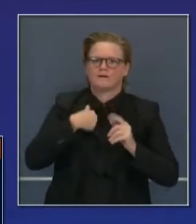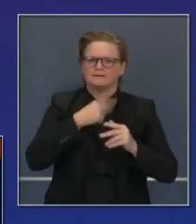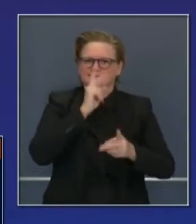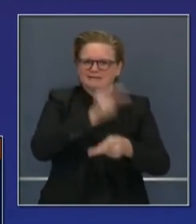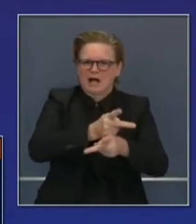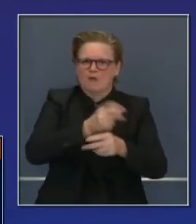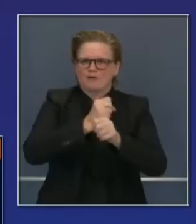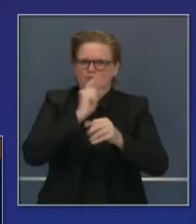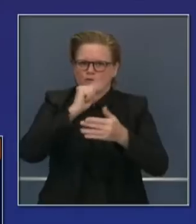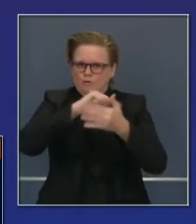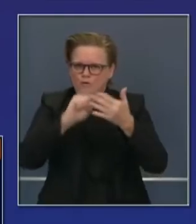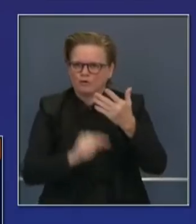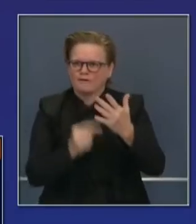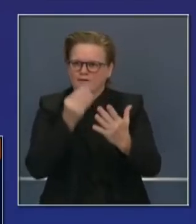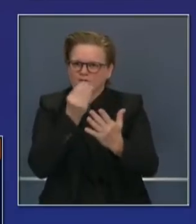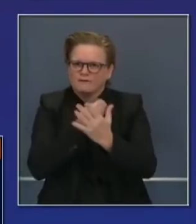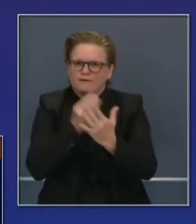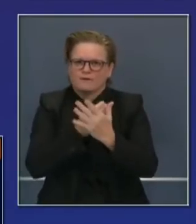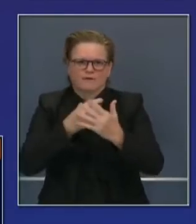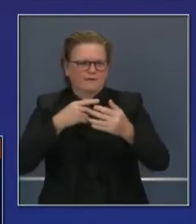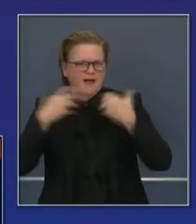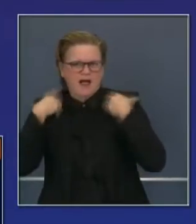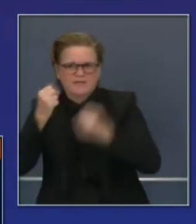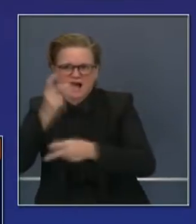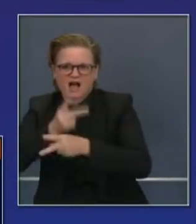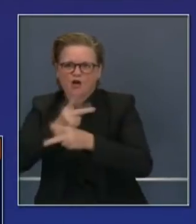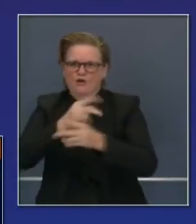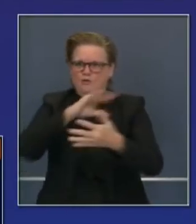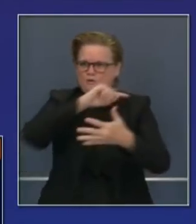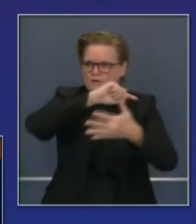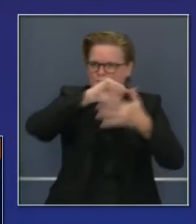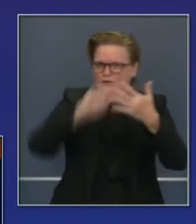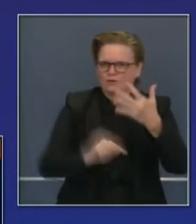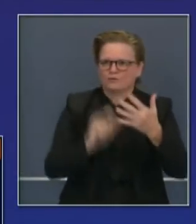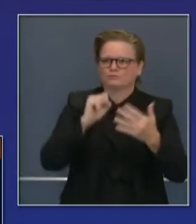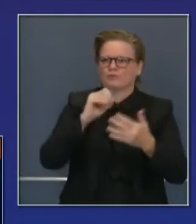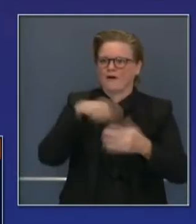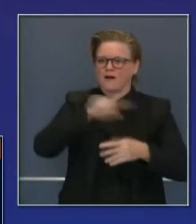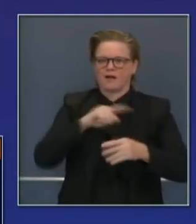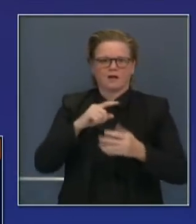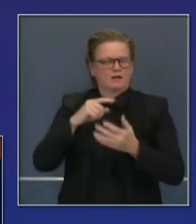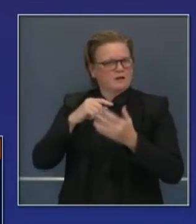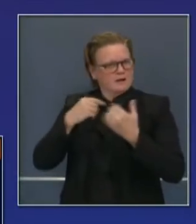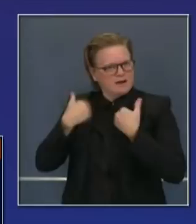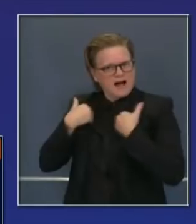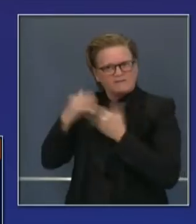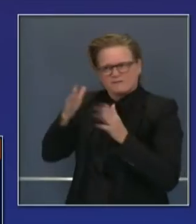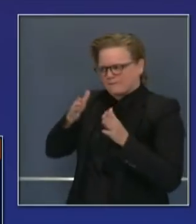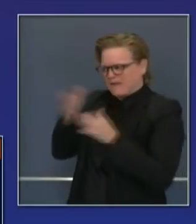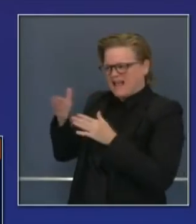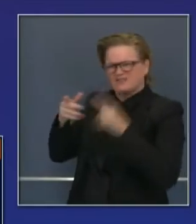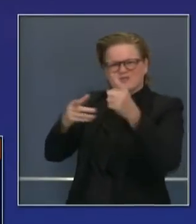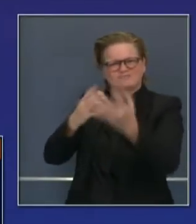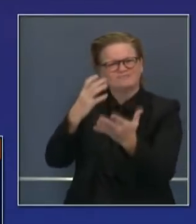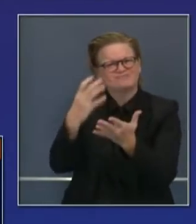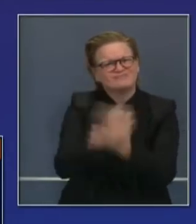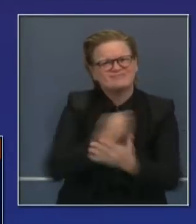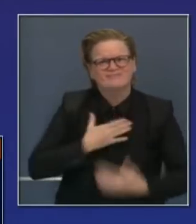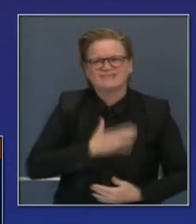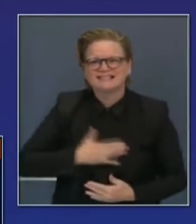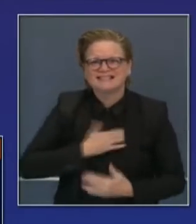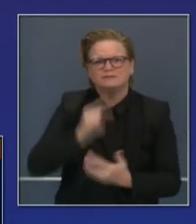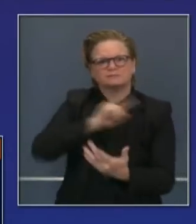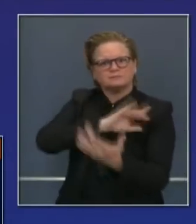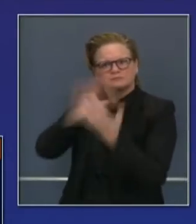health coverage and expansion. Hope it's critical. People take advantage of these programs. These programs are only as good as